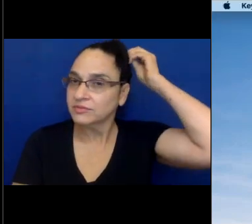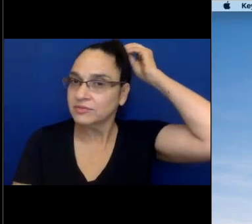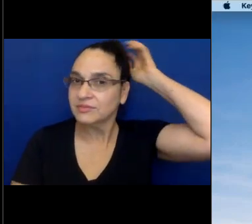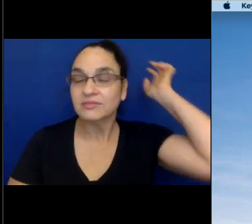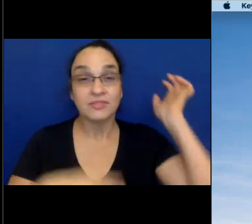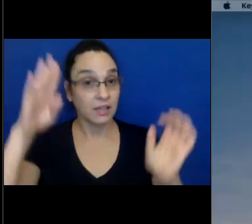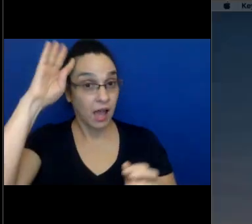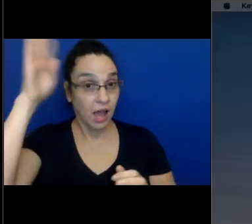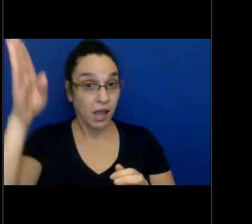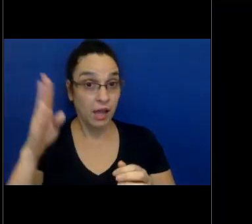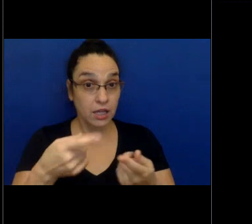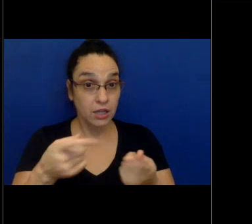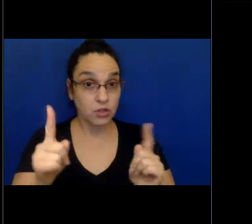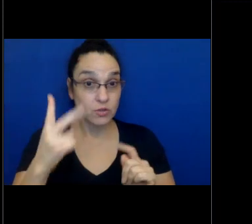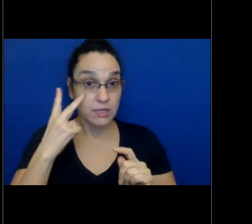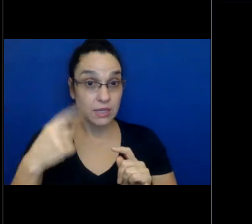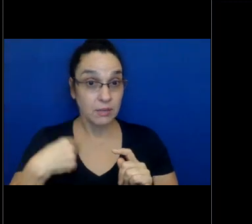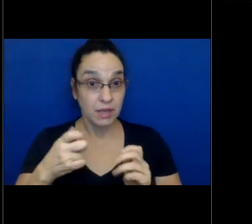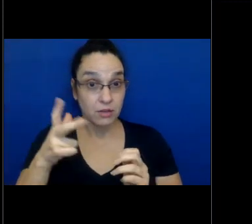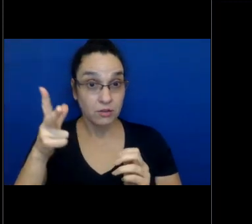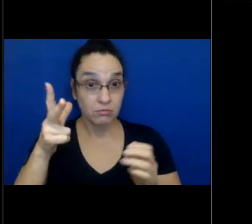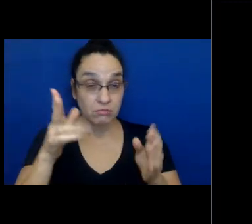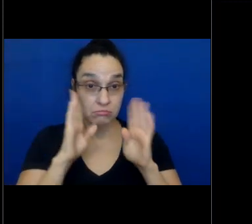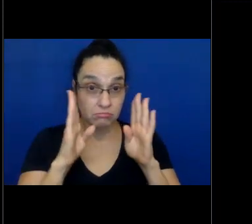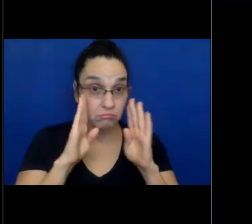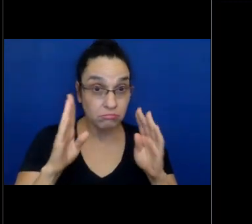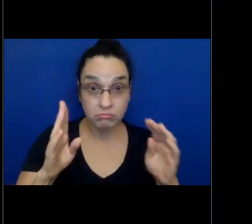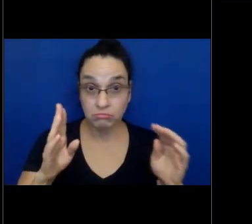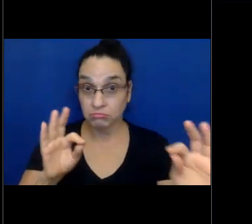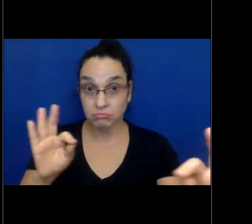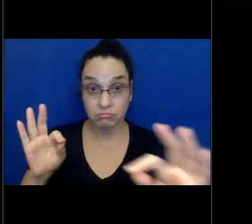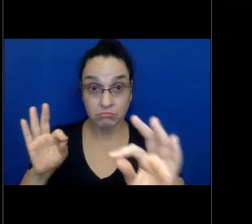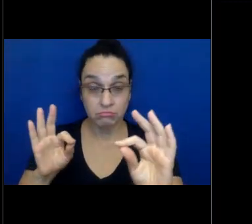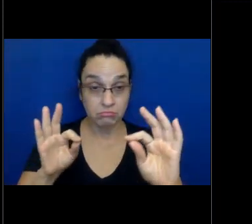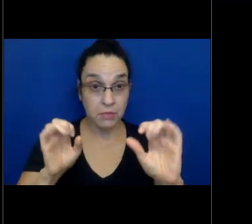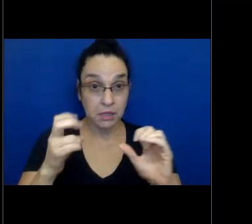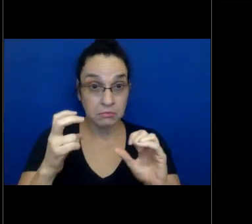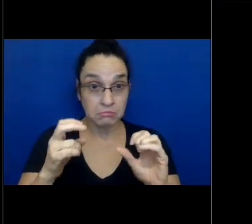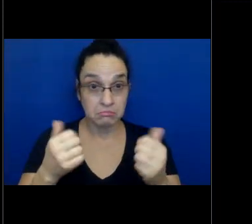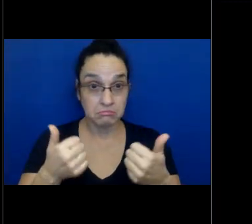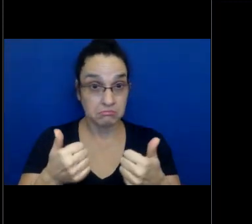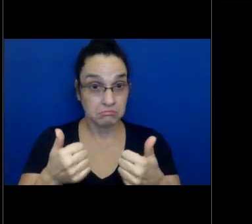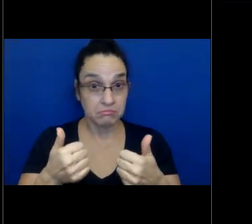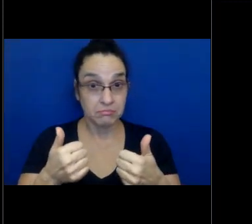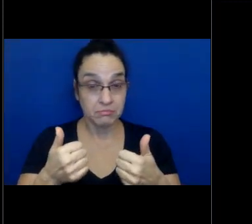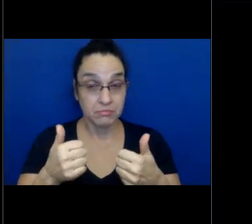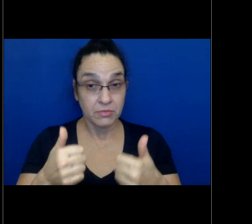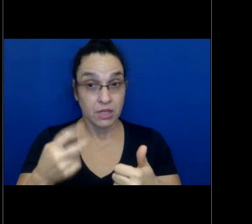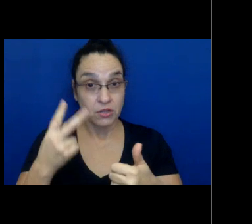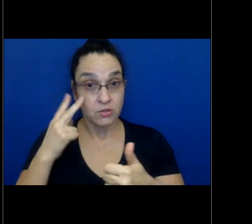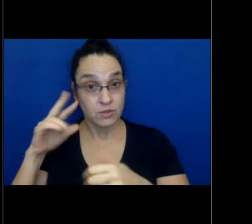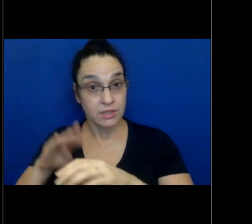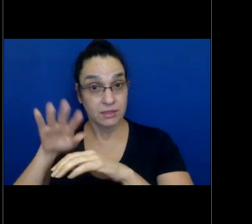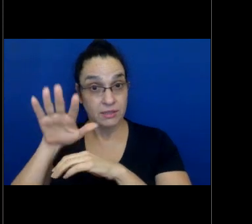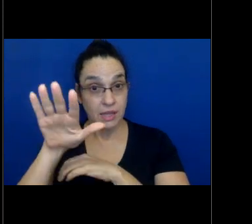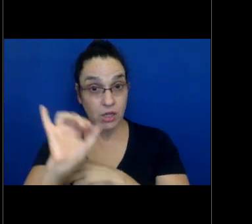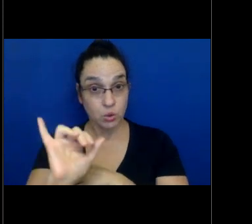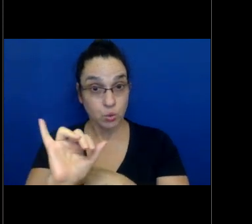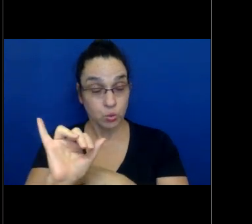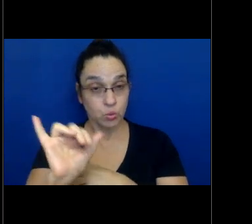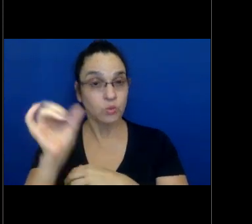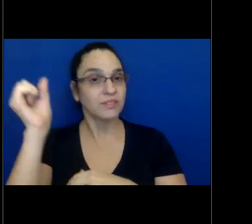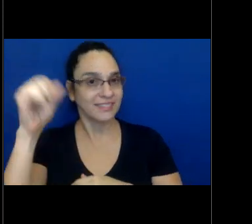Hi, can you see me and hear me? Yes, we can. Can you see the slides as well? Yes.